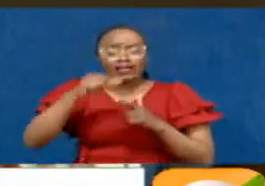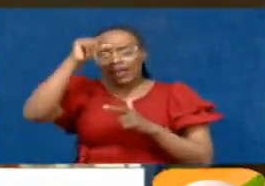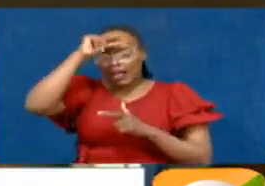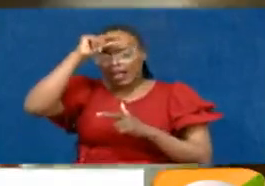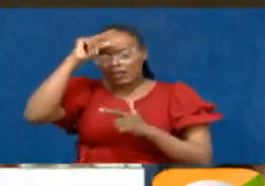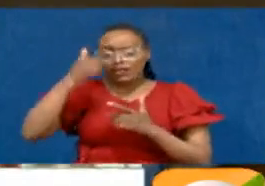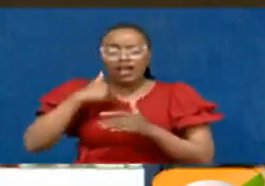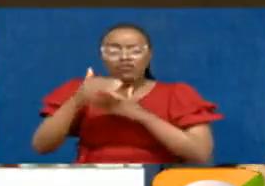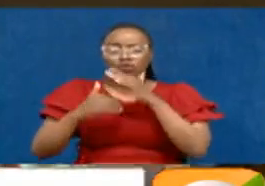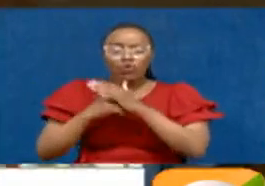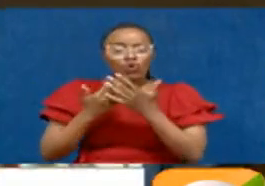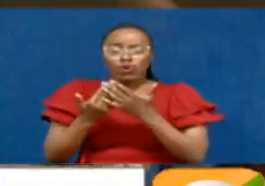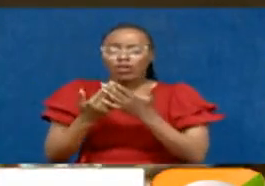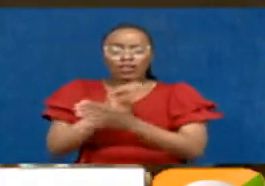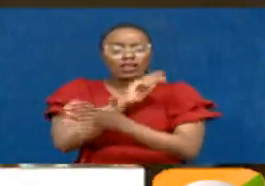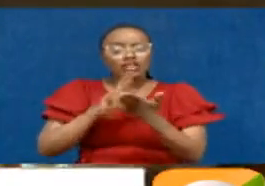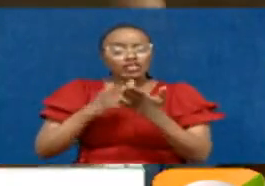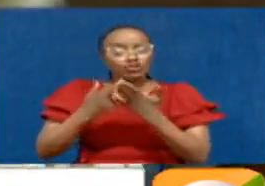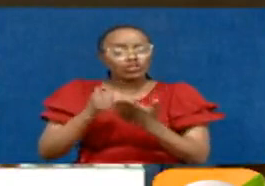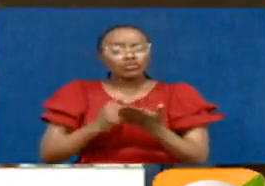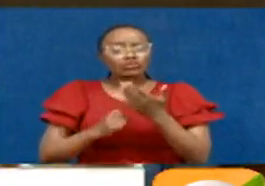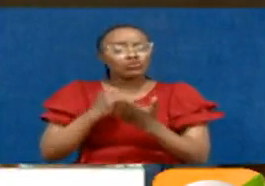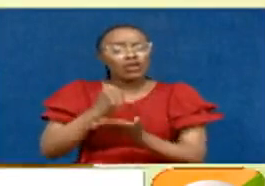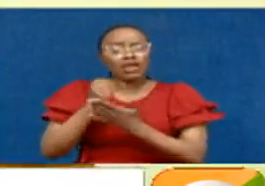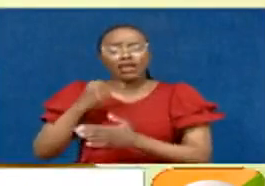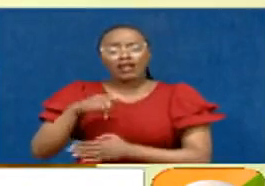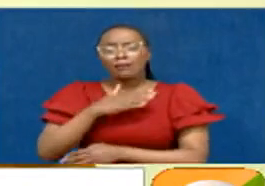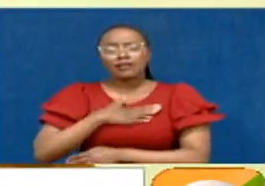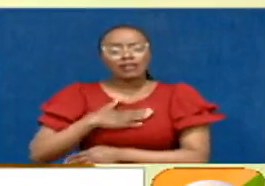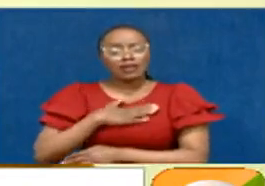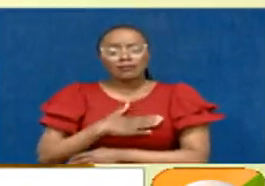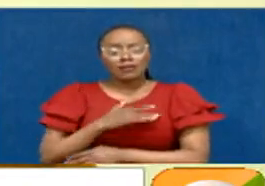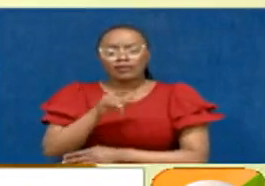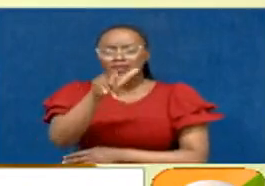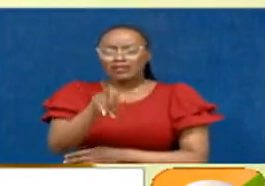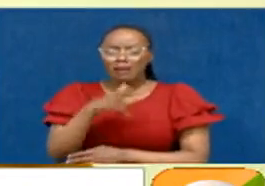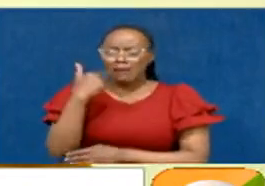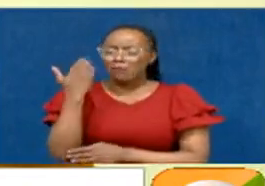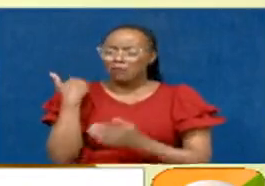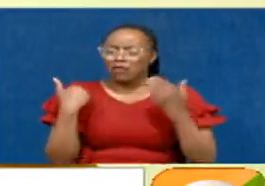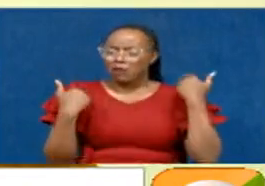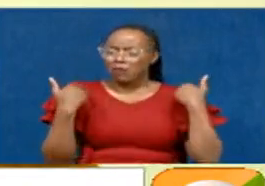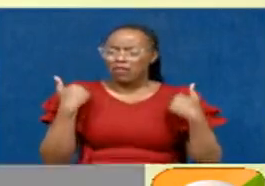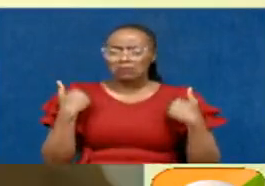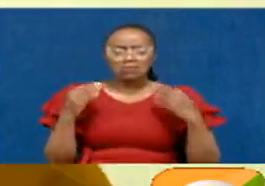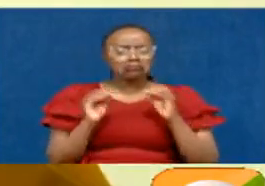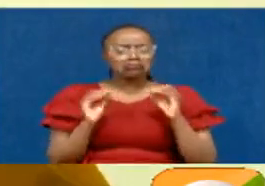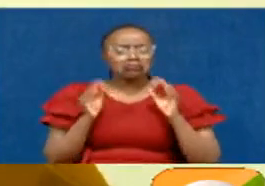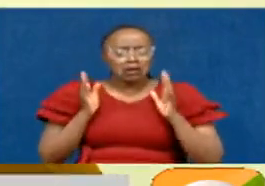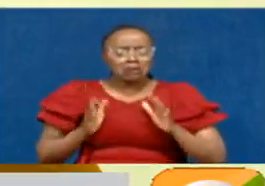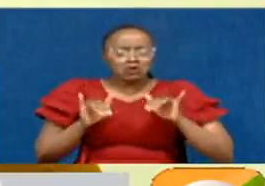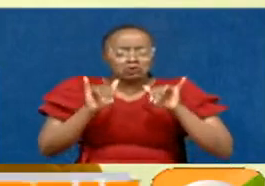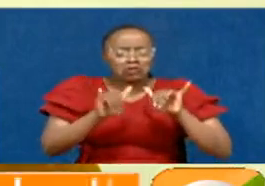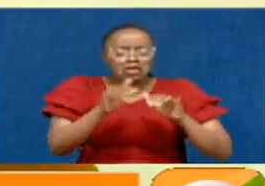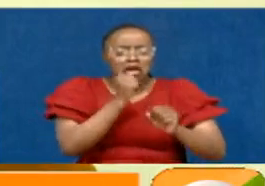the government have all the machineries. Tafadhali mutusaidie. Tafadhali. Na yeye si mtu anasumbuanga mtu, ni mtu anakaa tu kwa